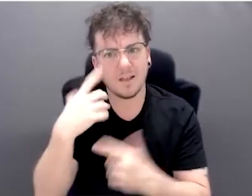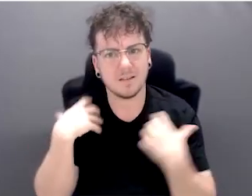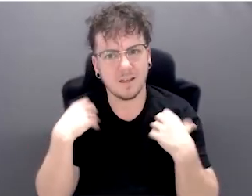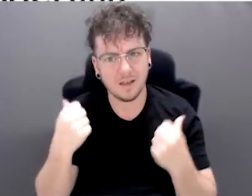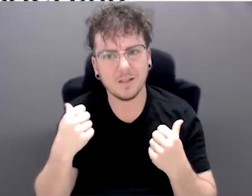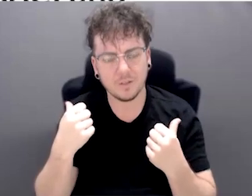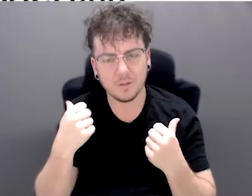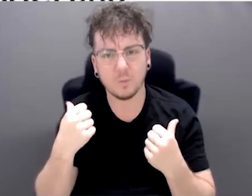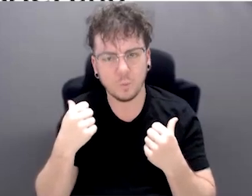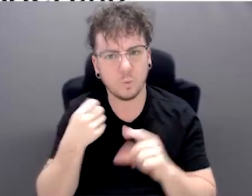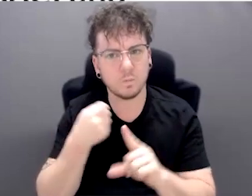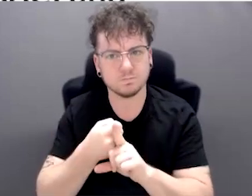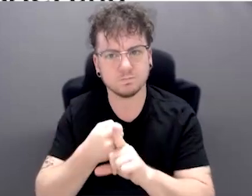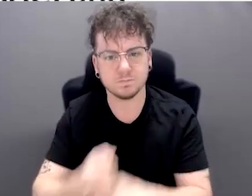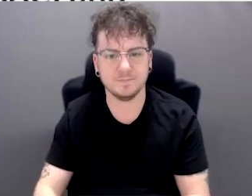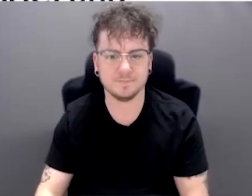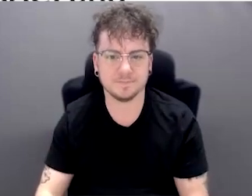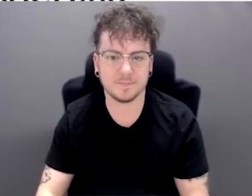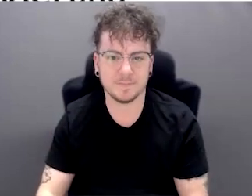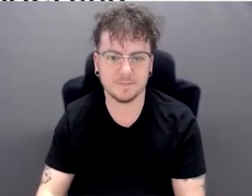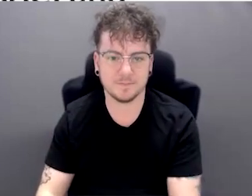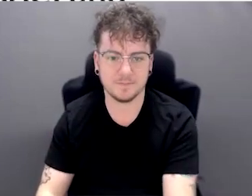Next slide, please.